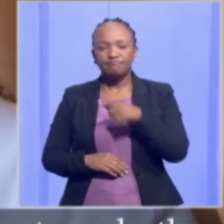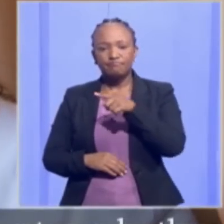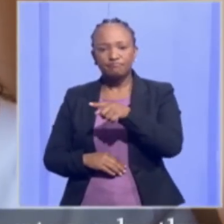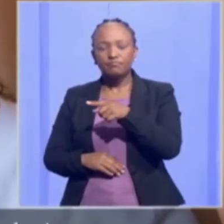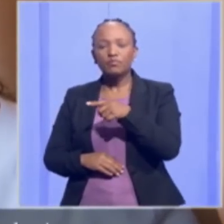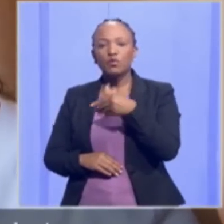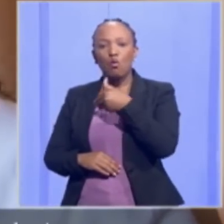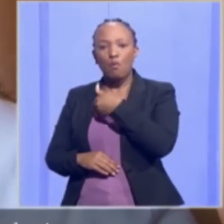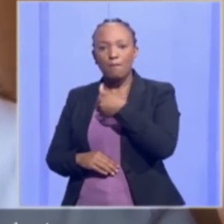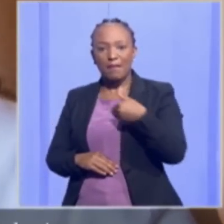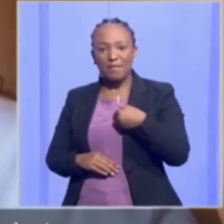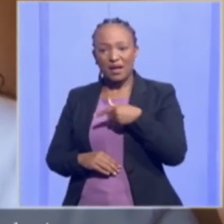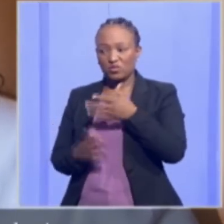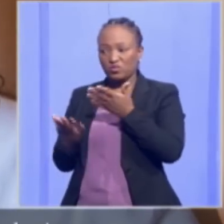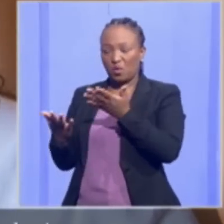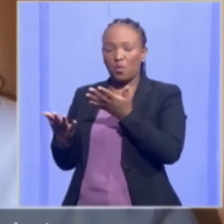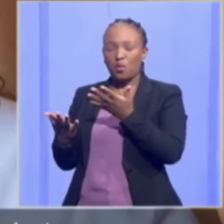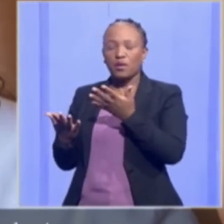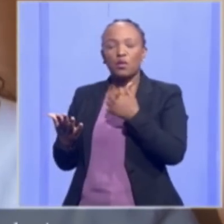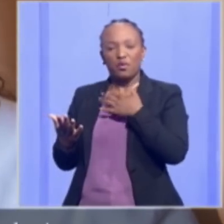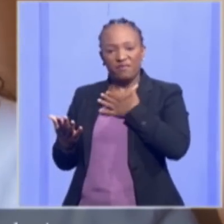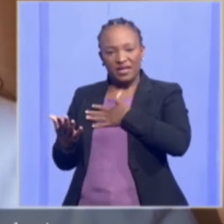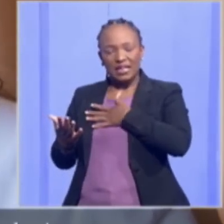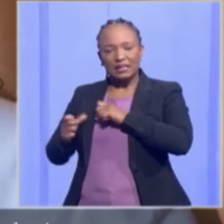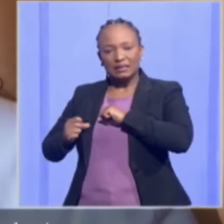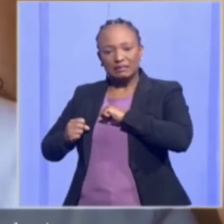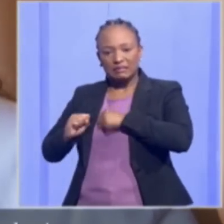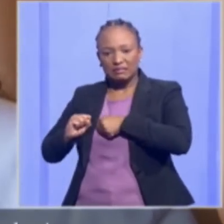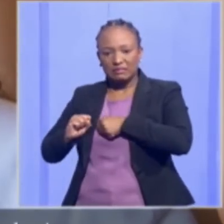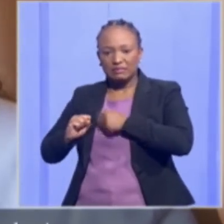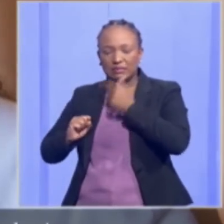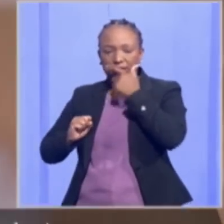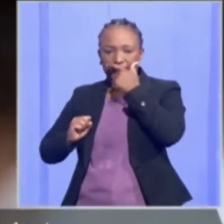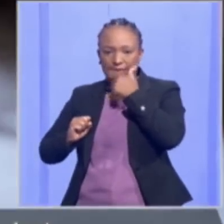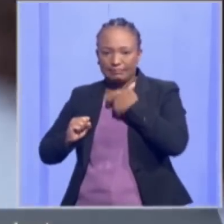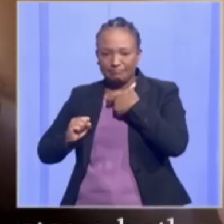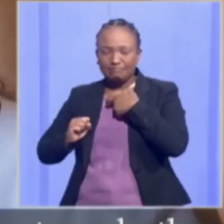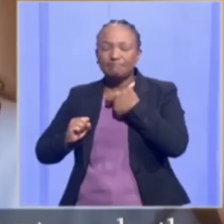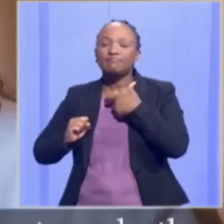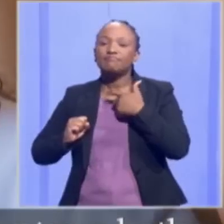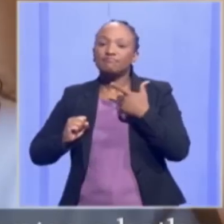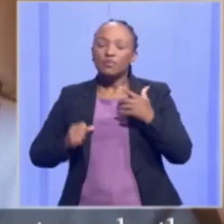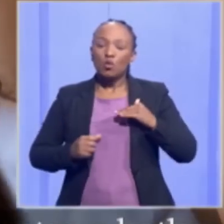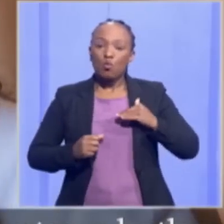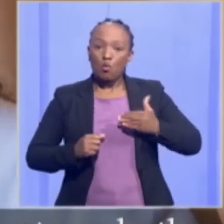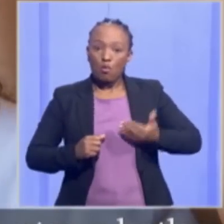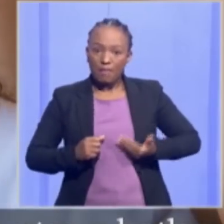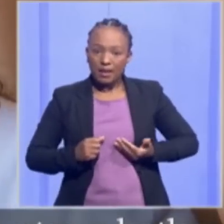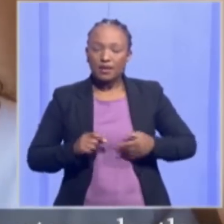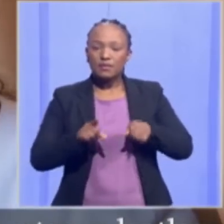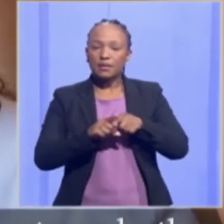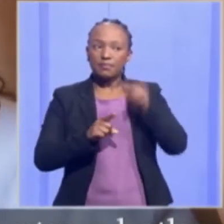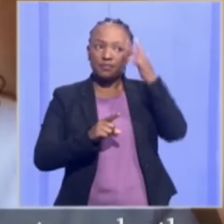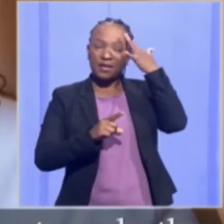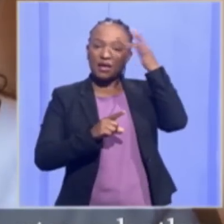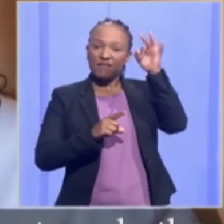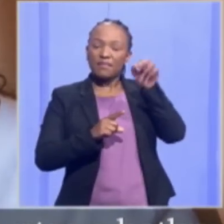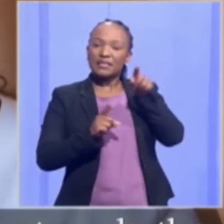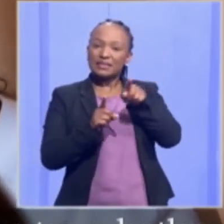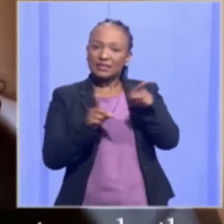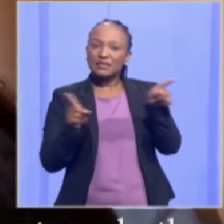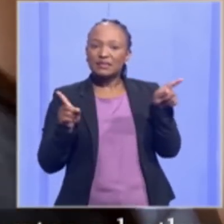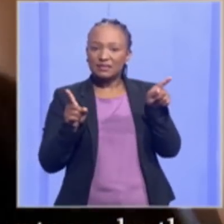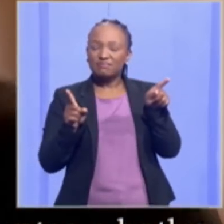state as akuso. But also we say as women across, including ourselves as a government, ukuthi